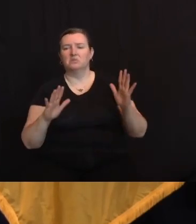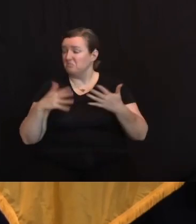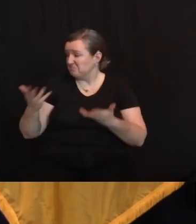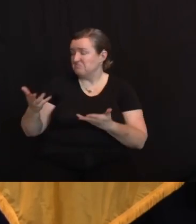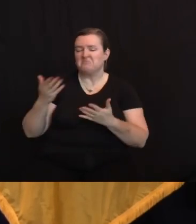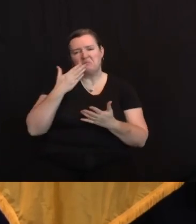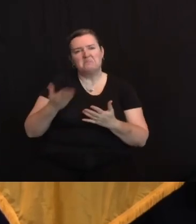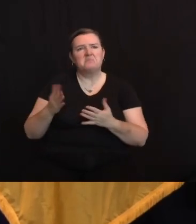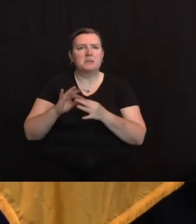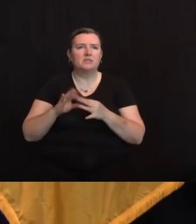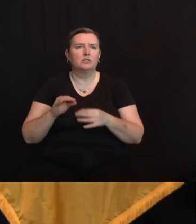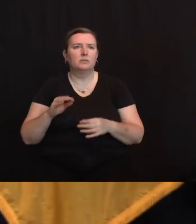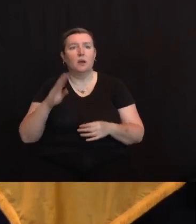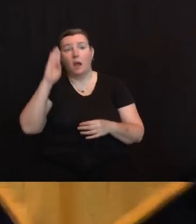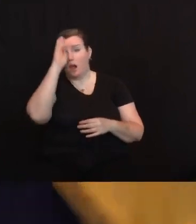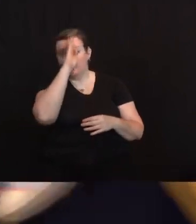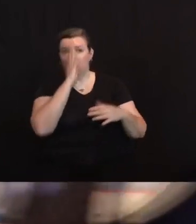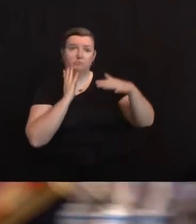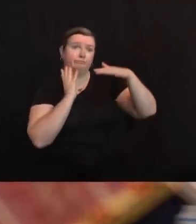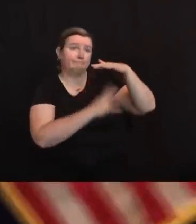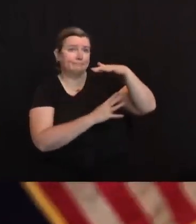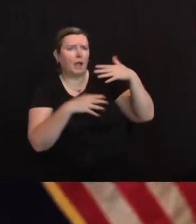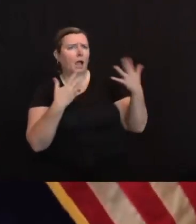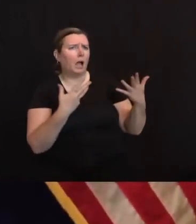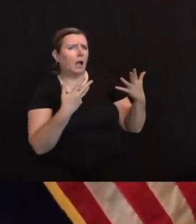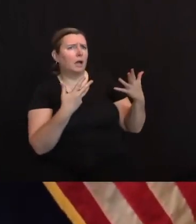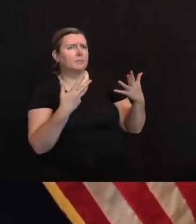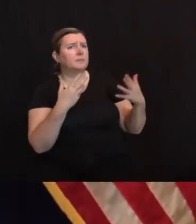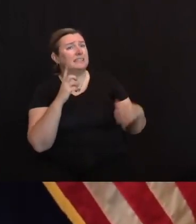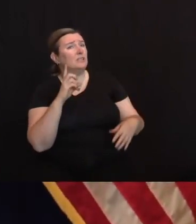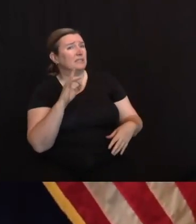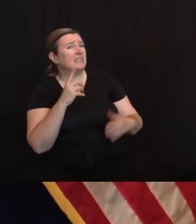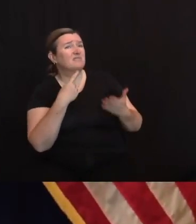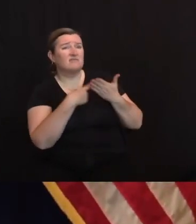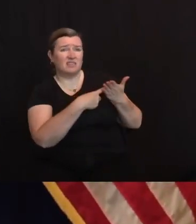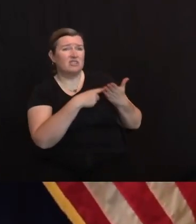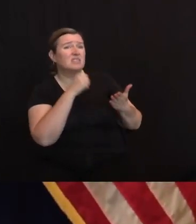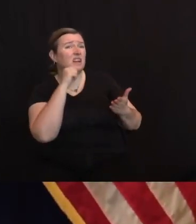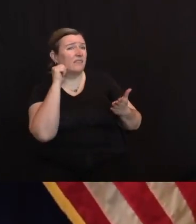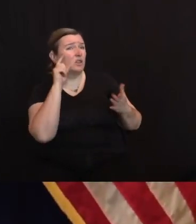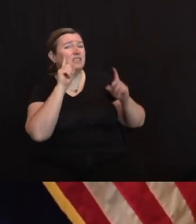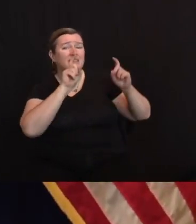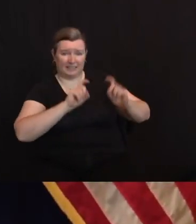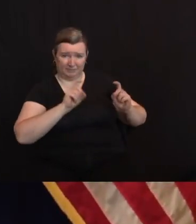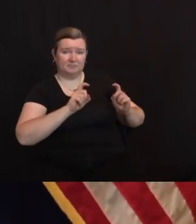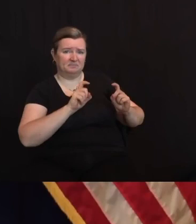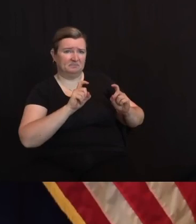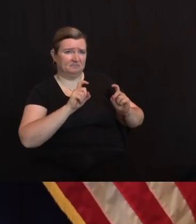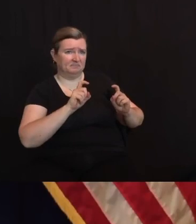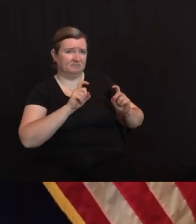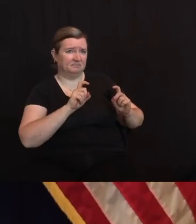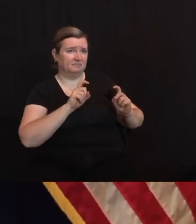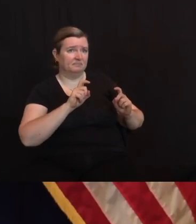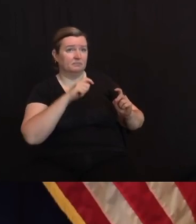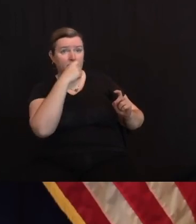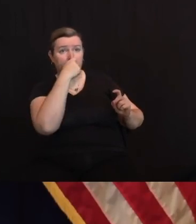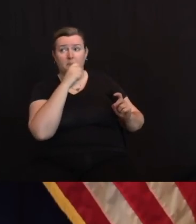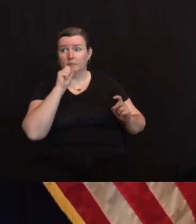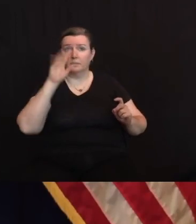the hospitalizations, we spoke yesterday about the turnaround time in testing. And the longer the turnaround time in